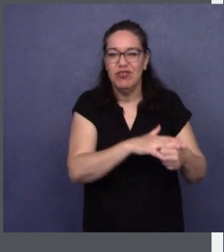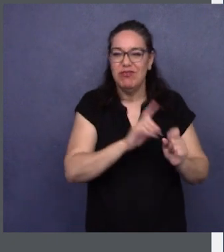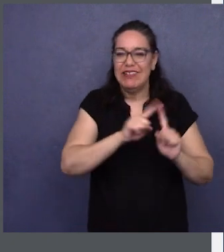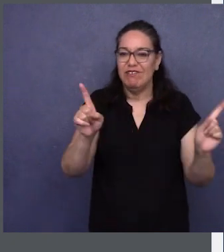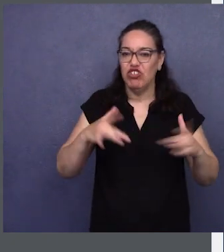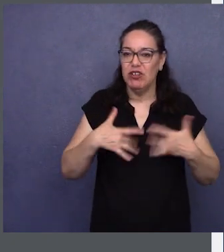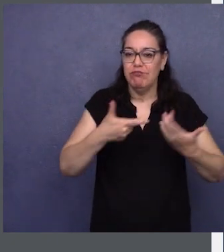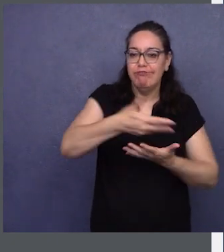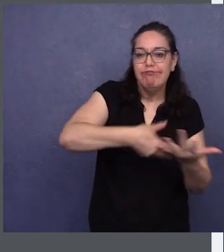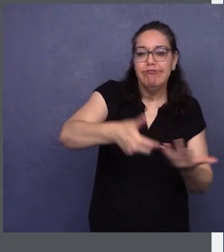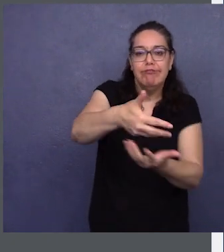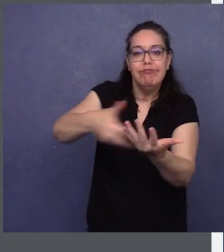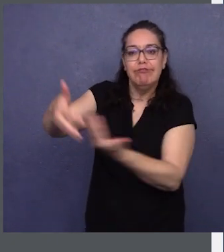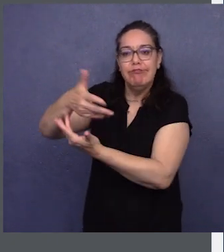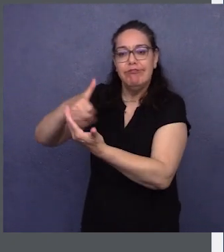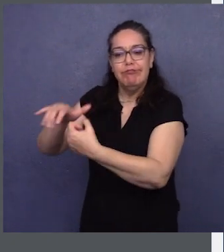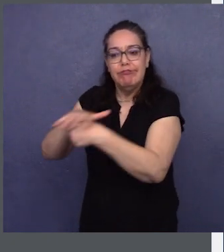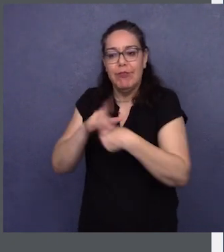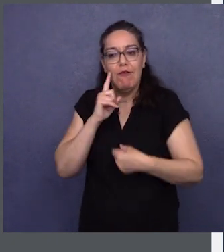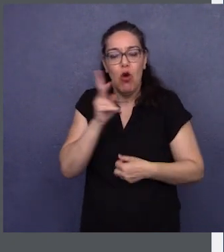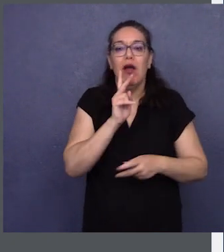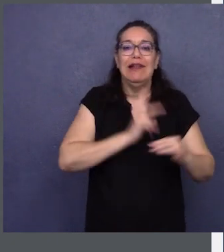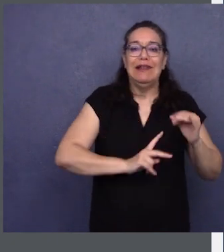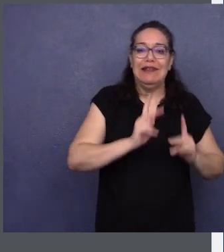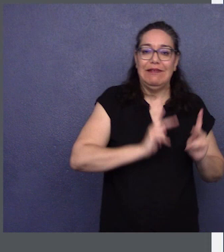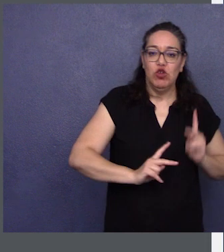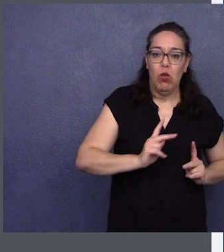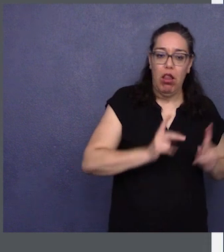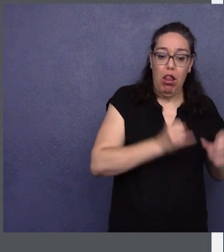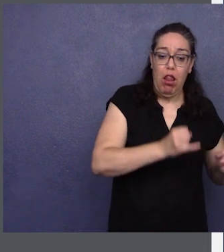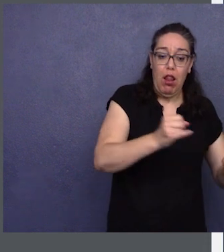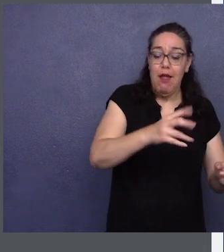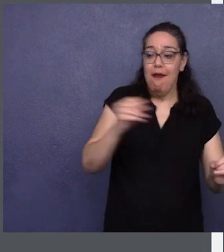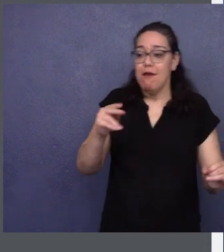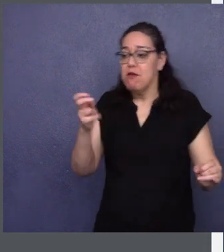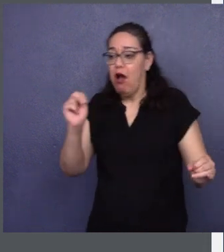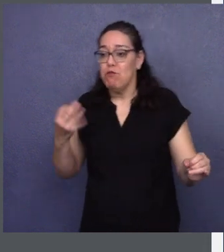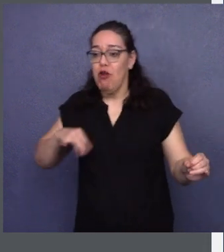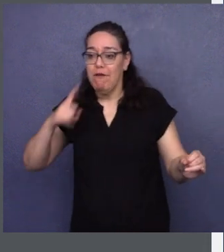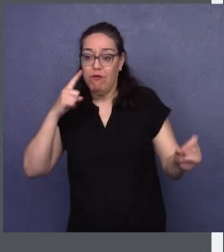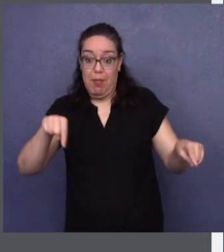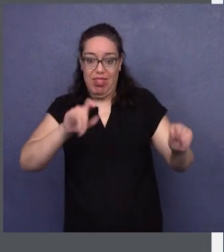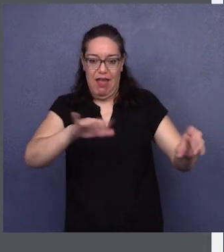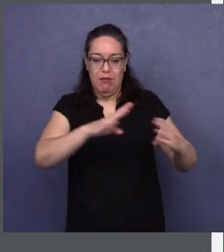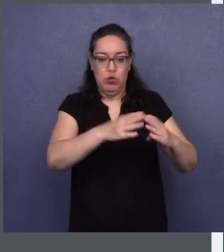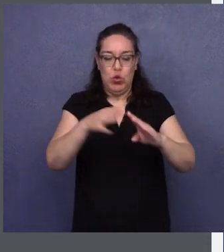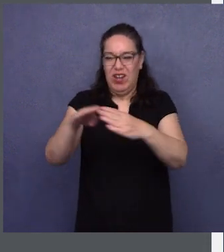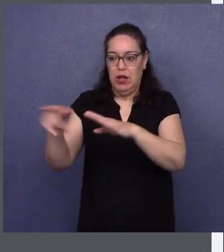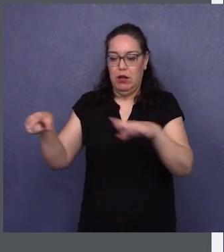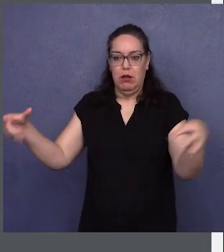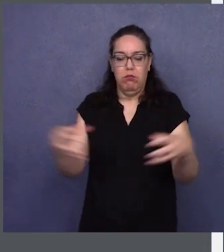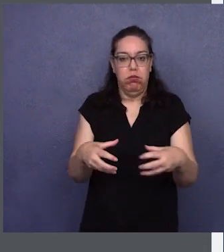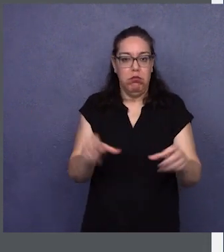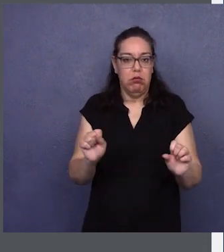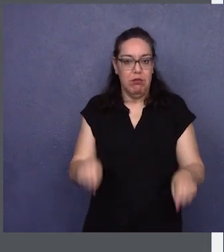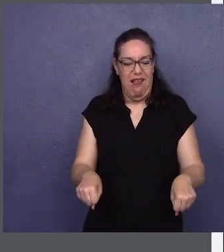for the, you know, for individuals or nonprofits that are in that community to be able to get together. But